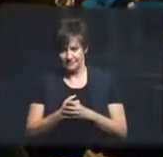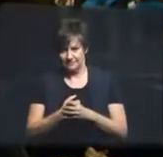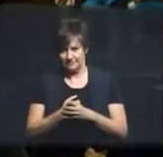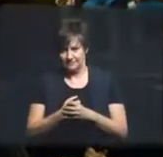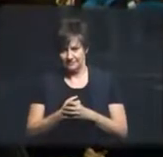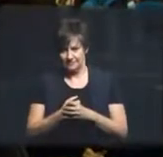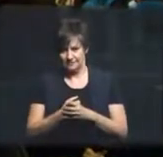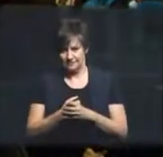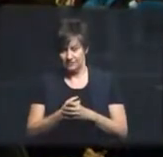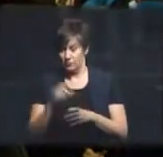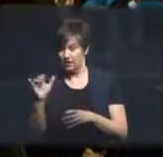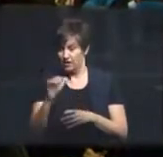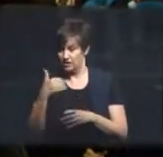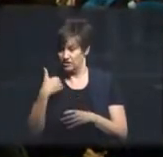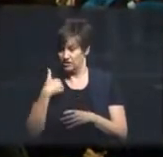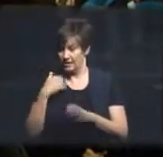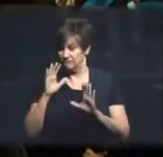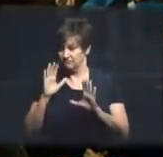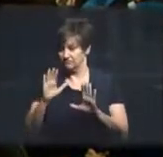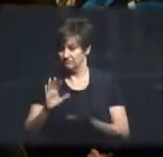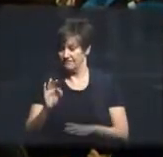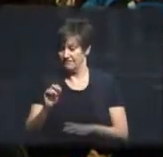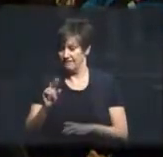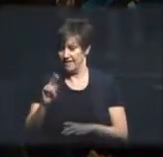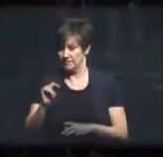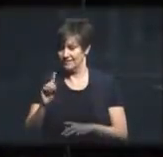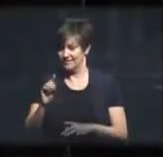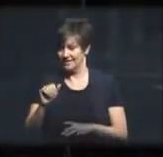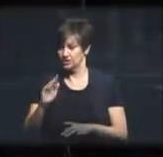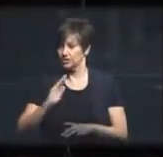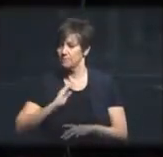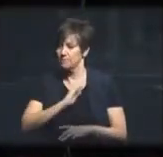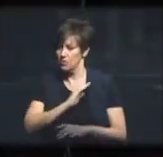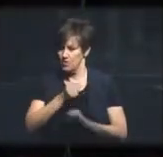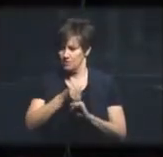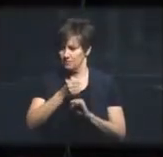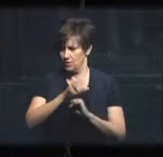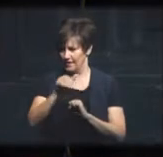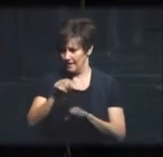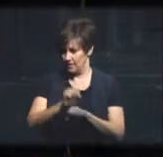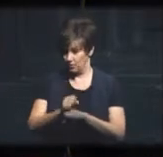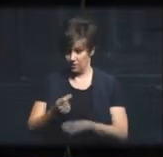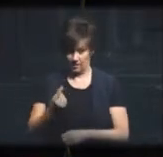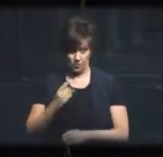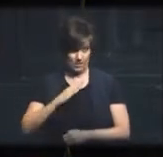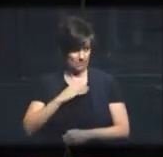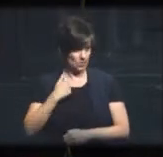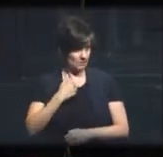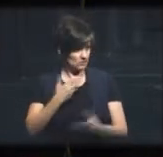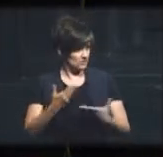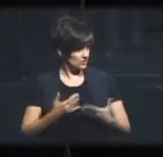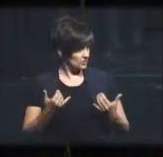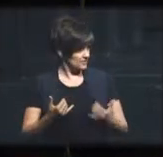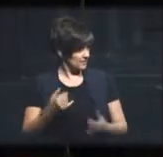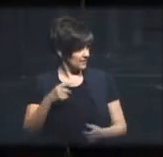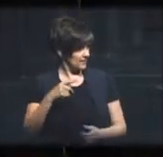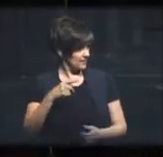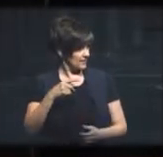We also have an extraordinary foundation board that is supporting that work, and one of our board members joined us today, Phil